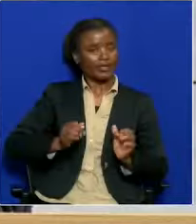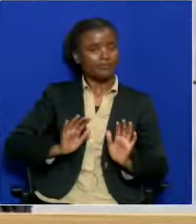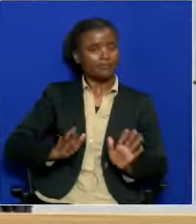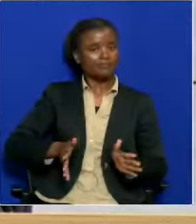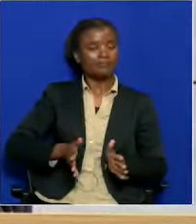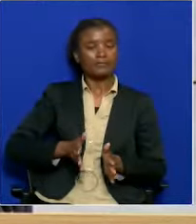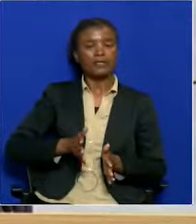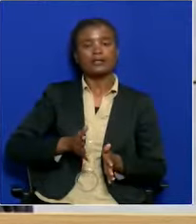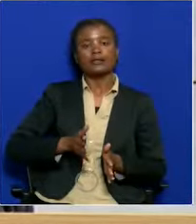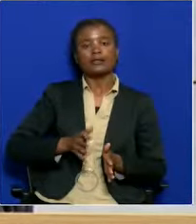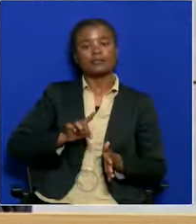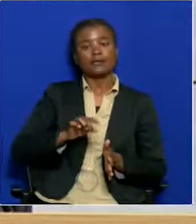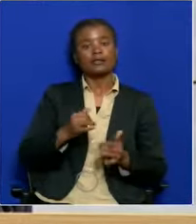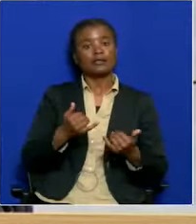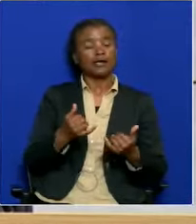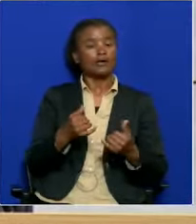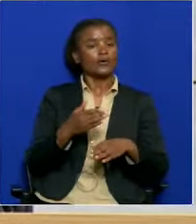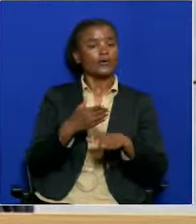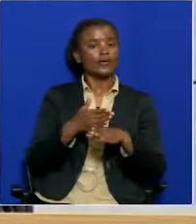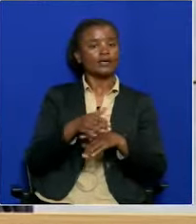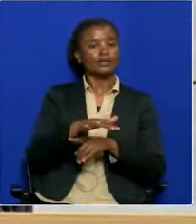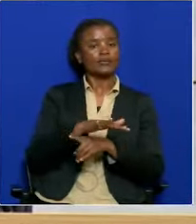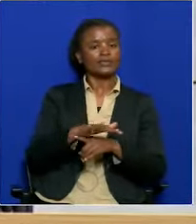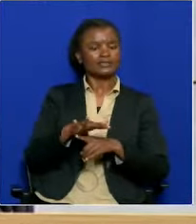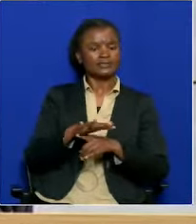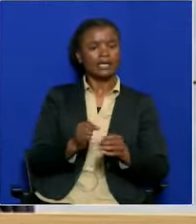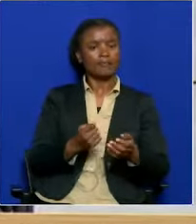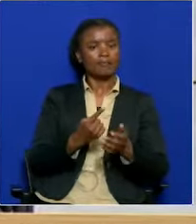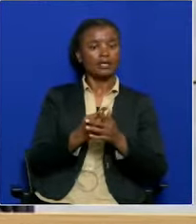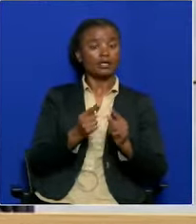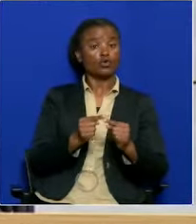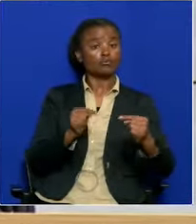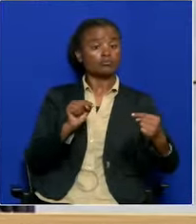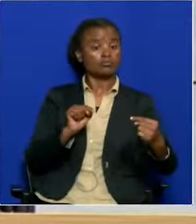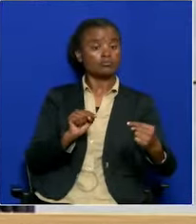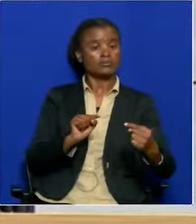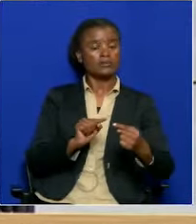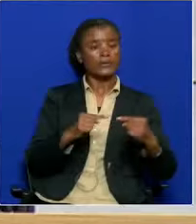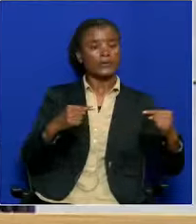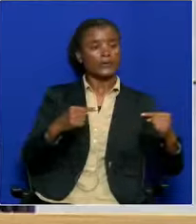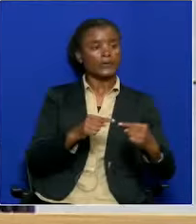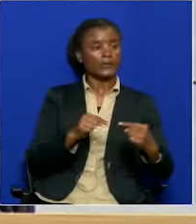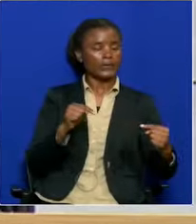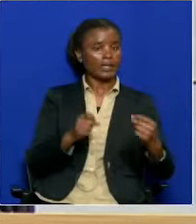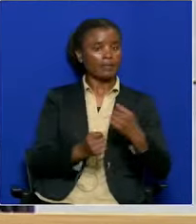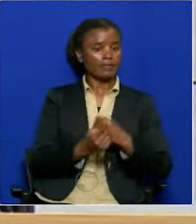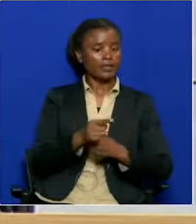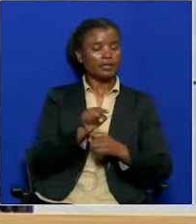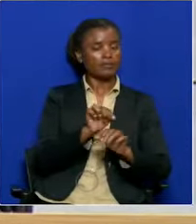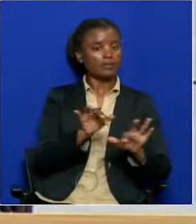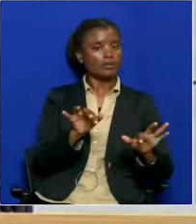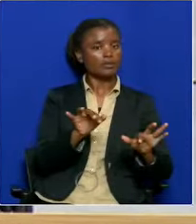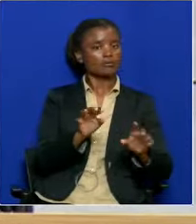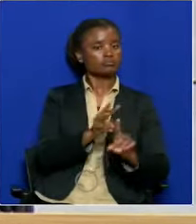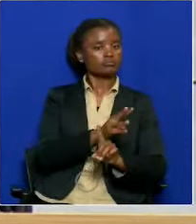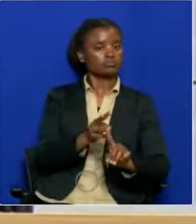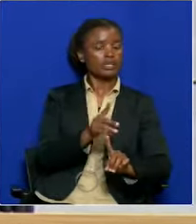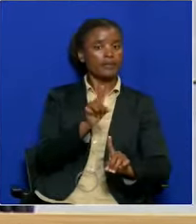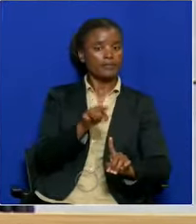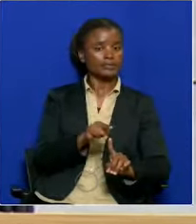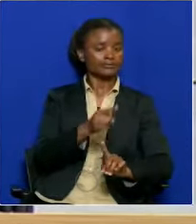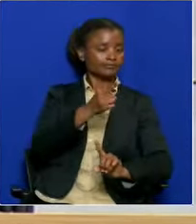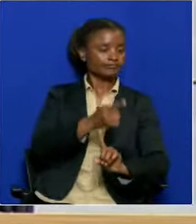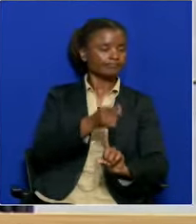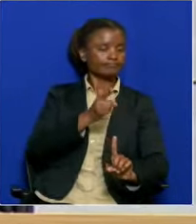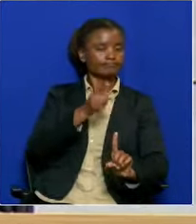workplaces where there is conflict or where there is people need to be disciplined and whatsoever. So that is why I commented like